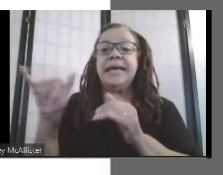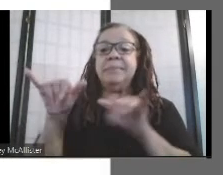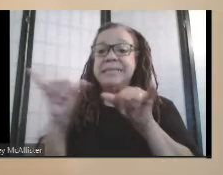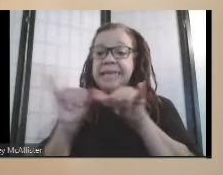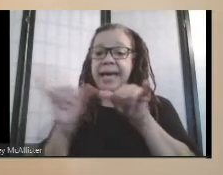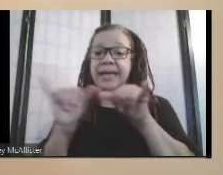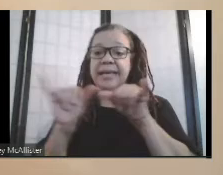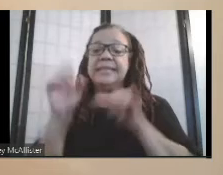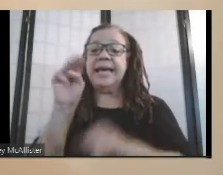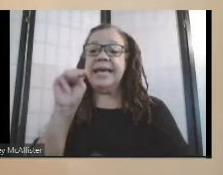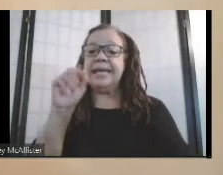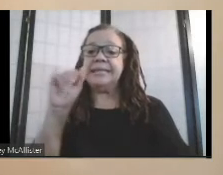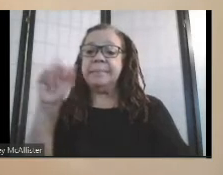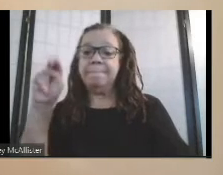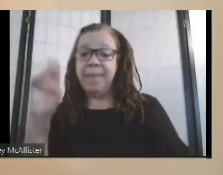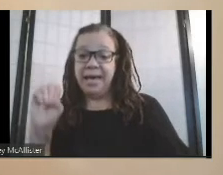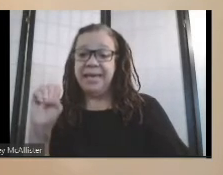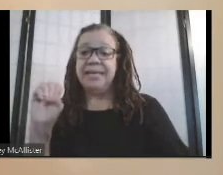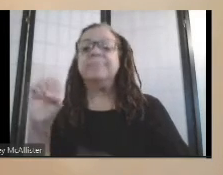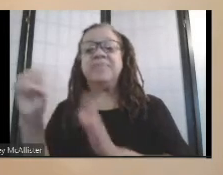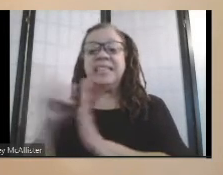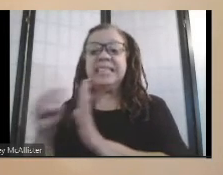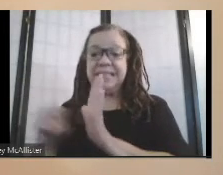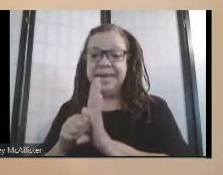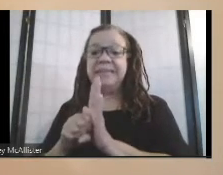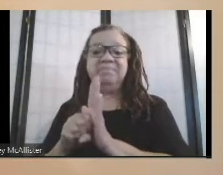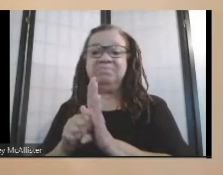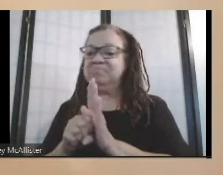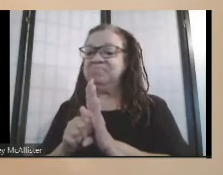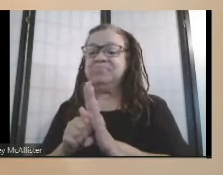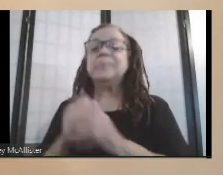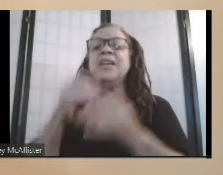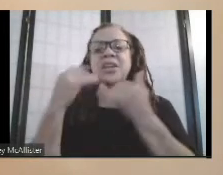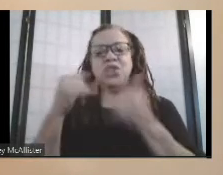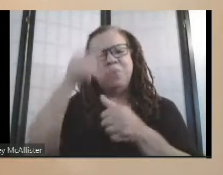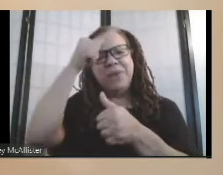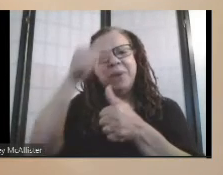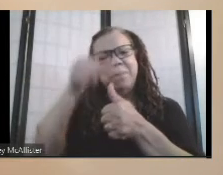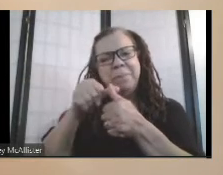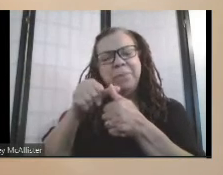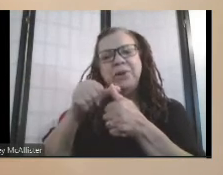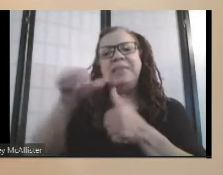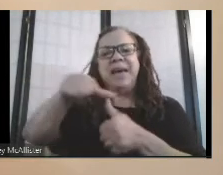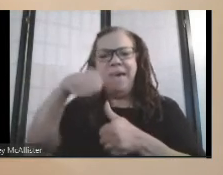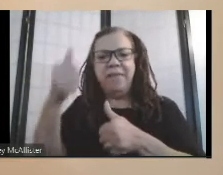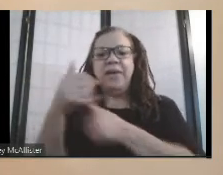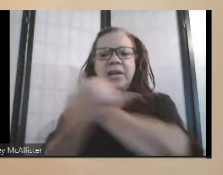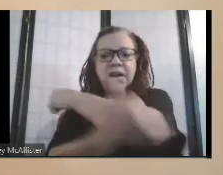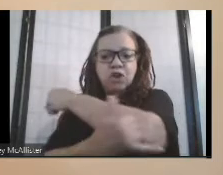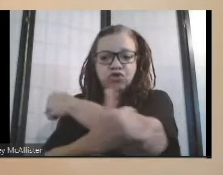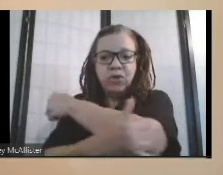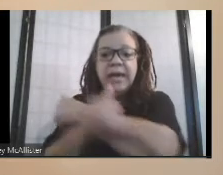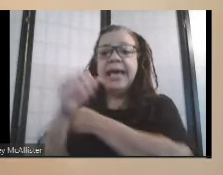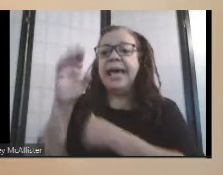Maine. You may be familiar with Czechoslovakia, which was made up of the historic lands of